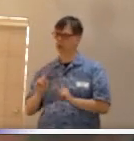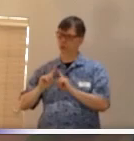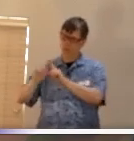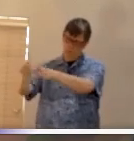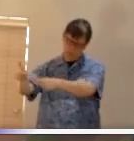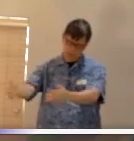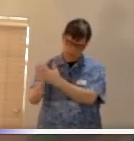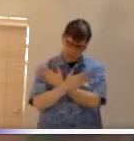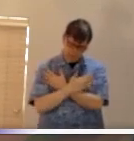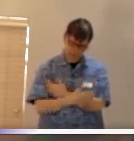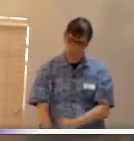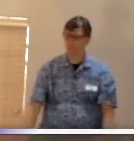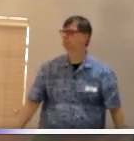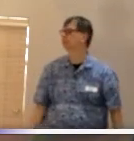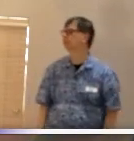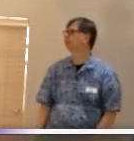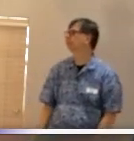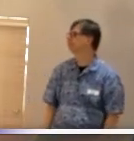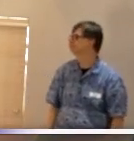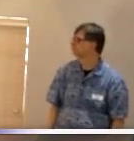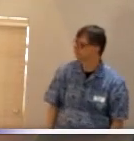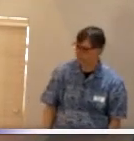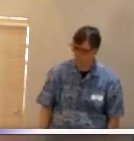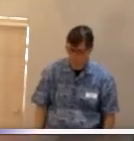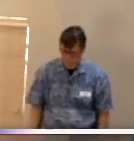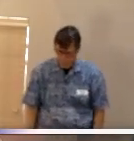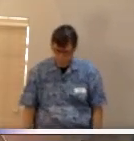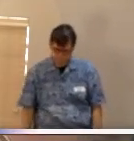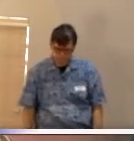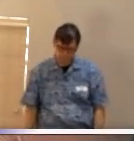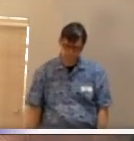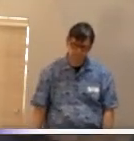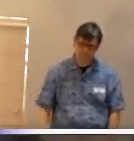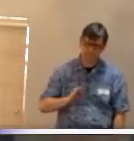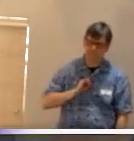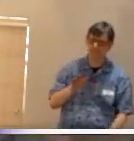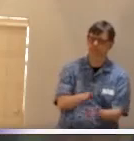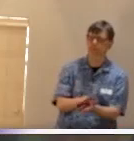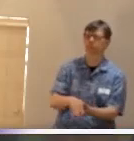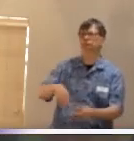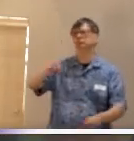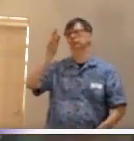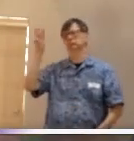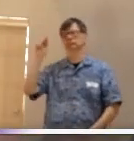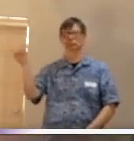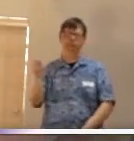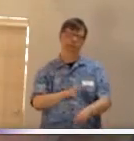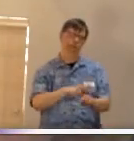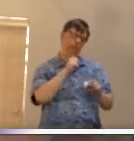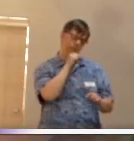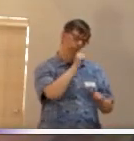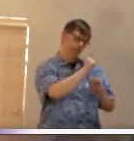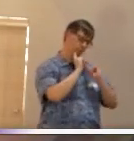My friend and mentor, Sue Witter, just graduated ministerial school, but she's been a practitioner for 30-some years, and she said, when I